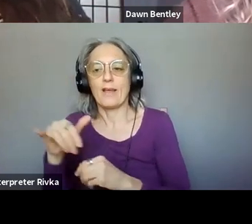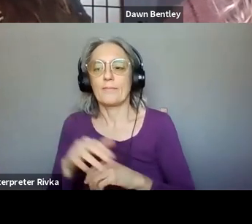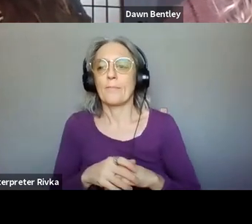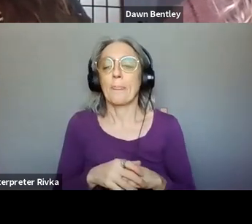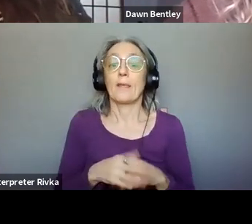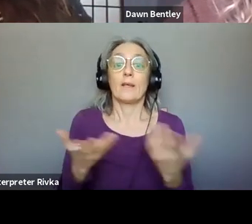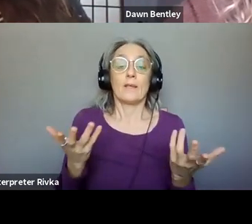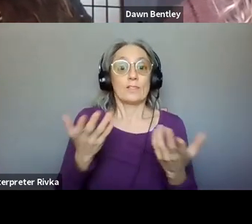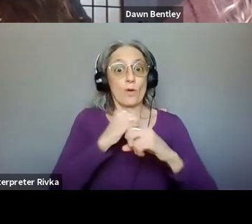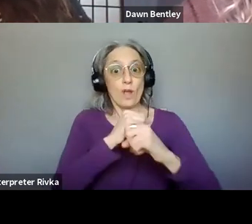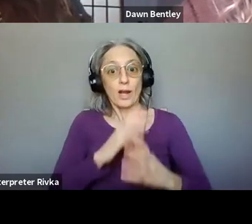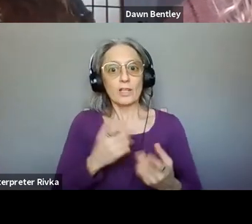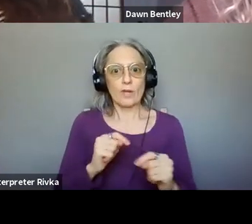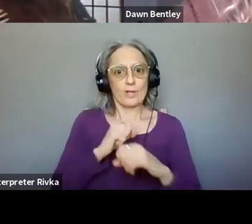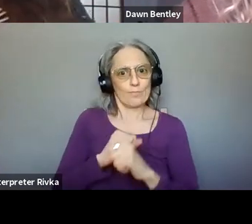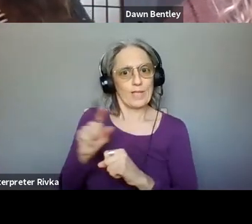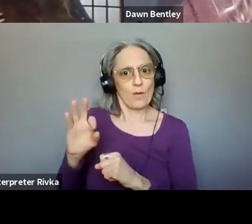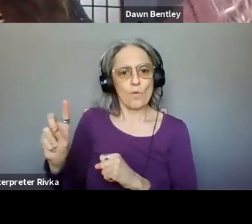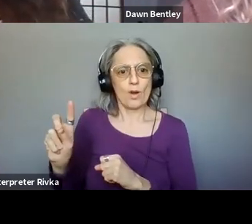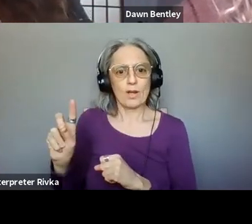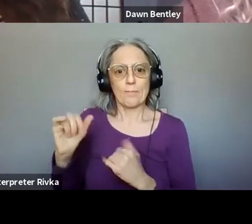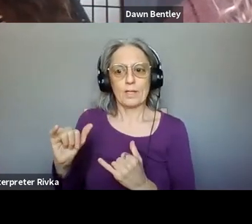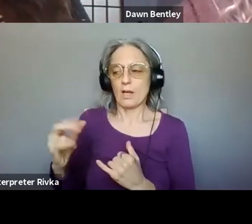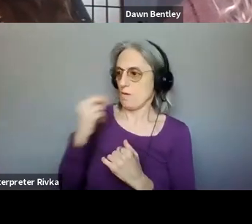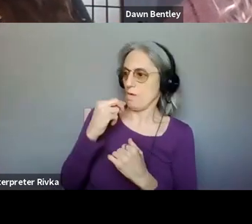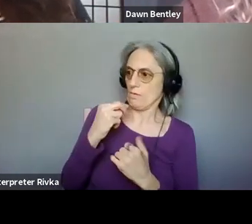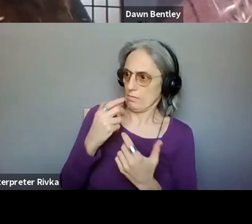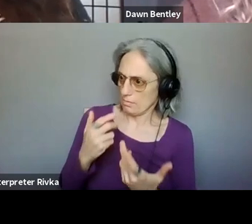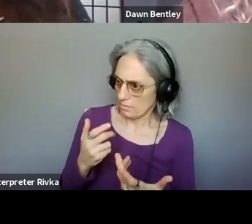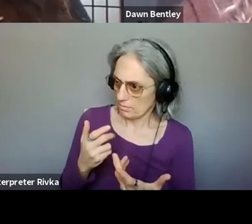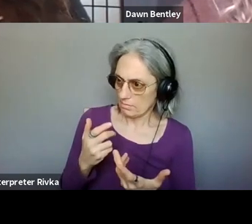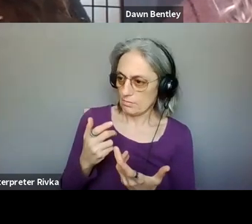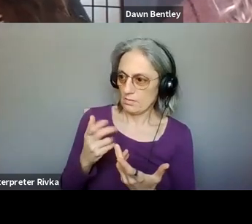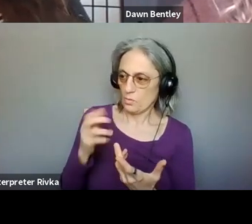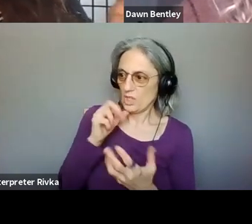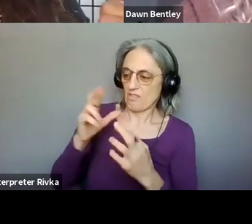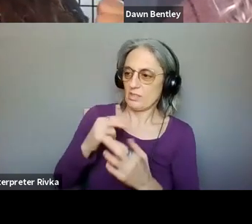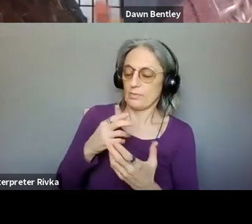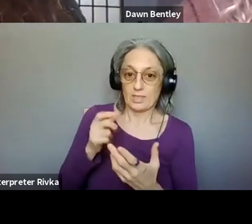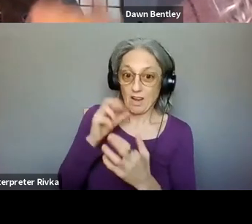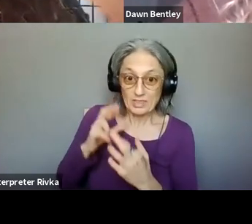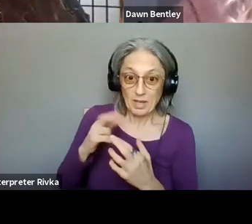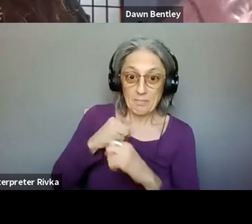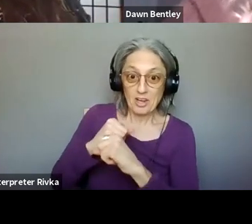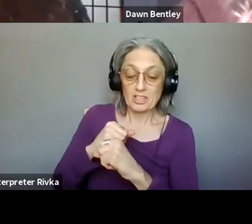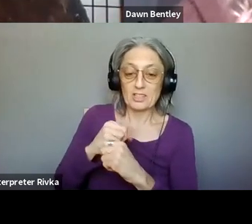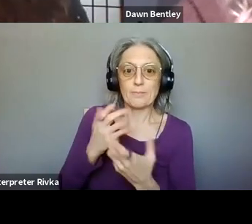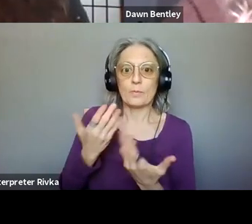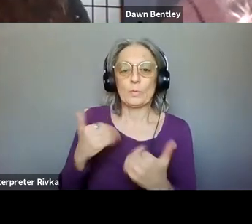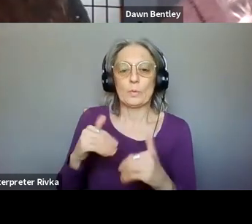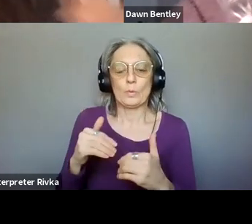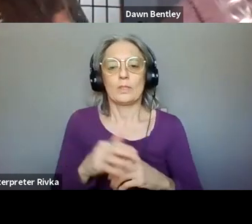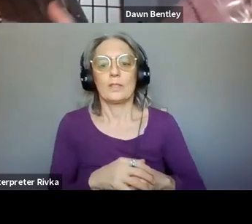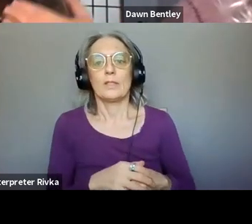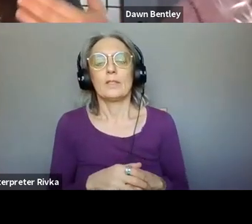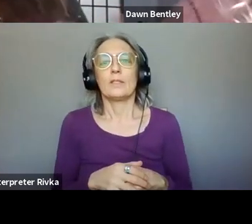ward and are now being told, sorry, that we're just not gonna respect the guardianship. And so, yeah,